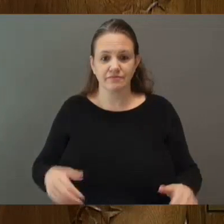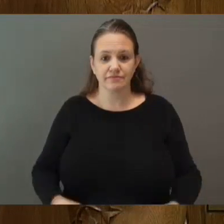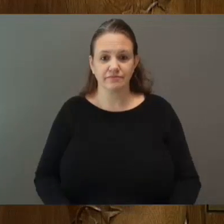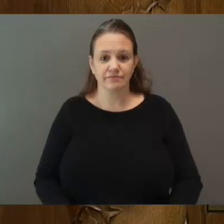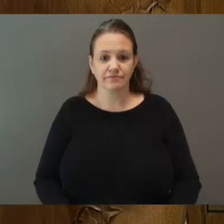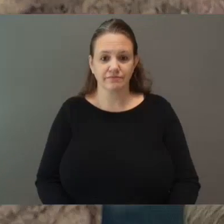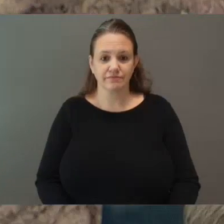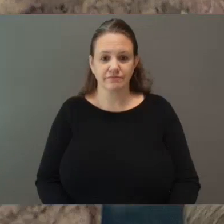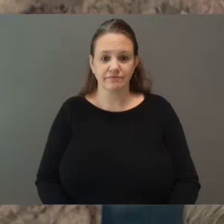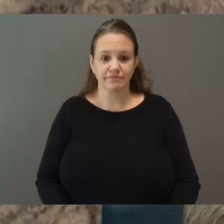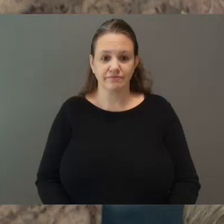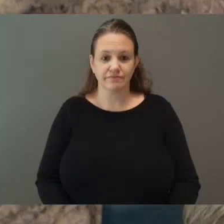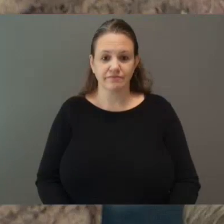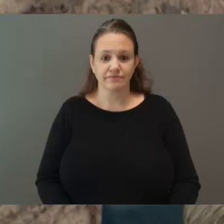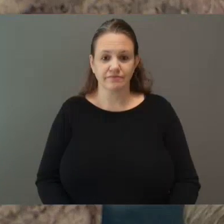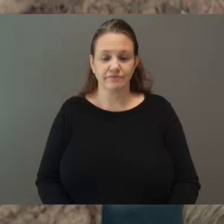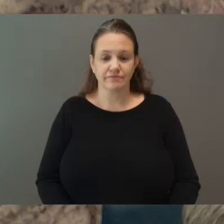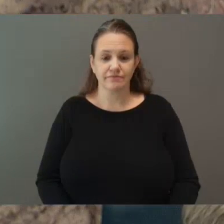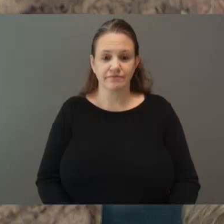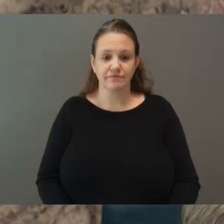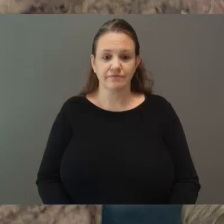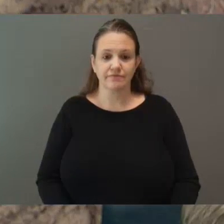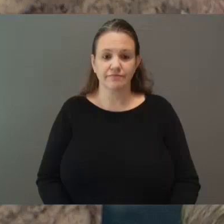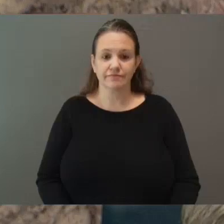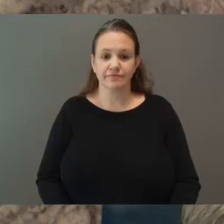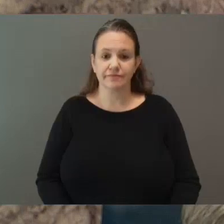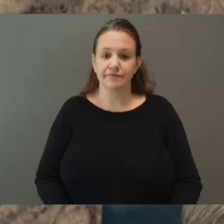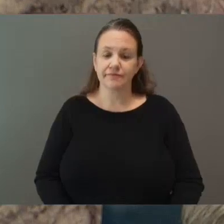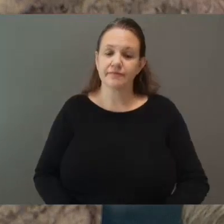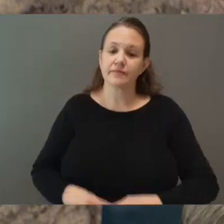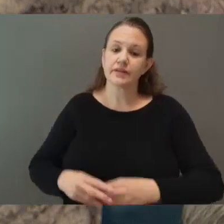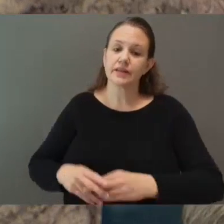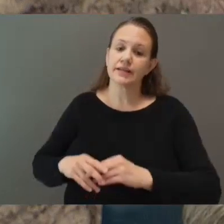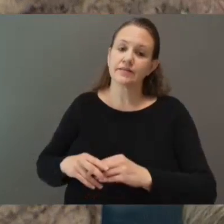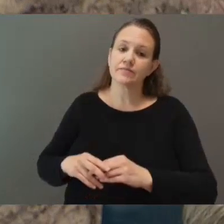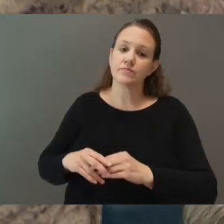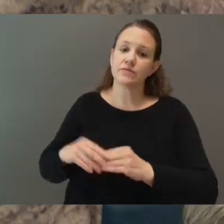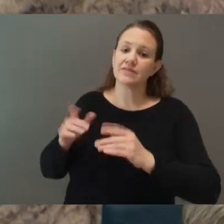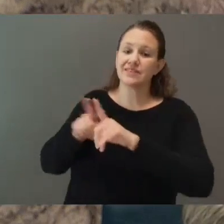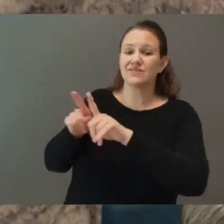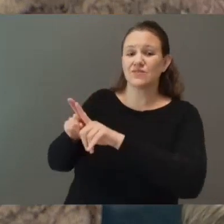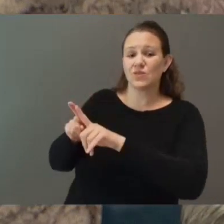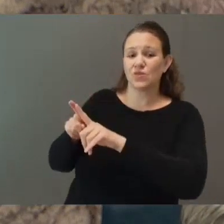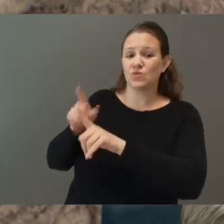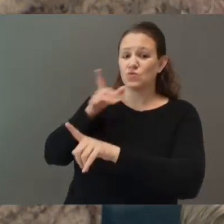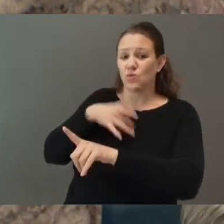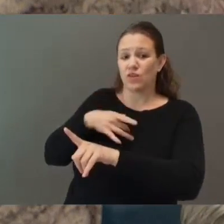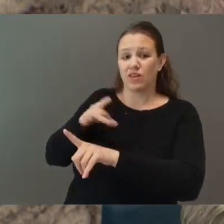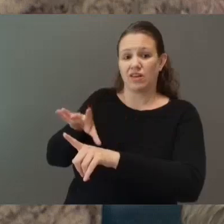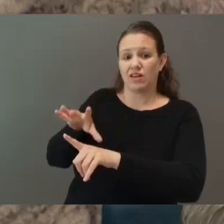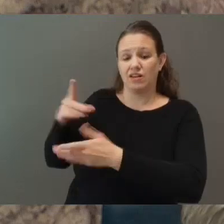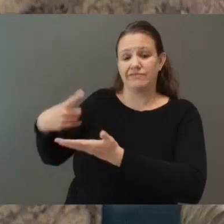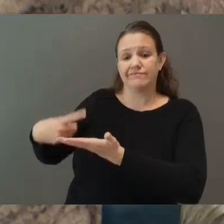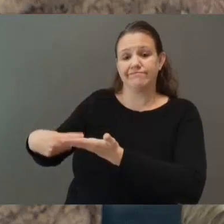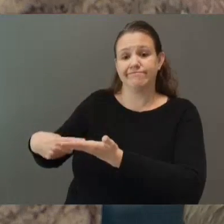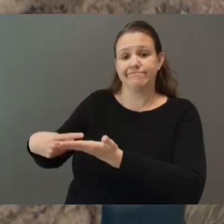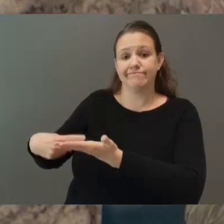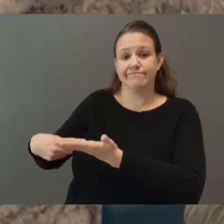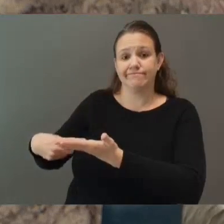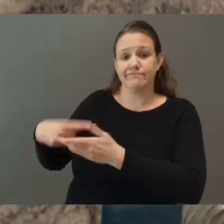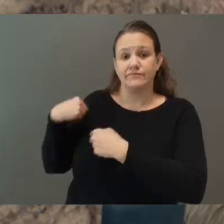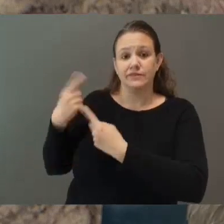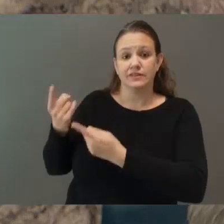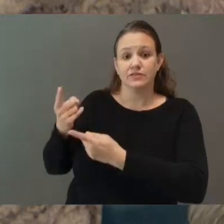Now, one of the other things they don't like to talk about is, since we came into government, over 120,000 women have returned to the